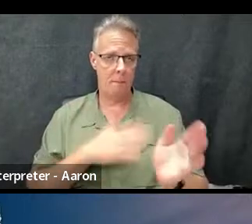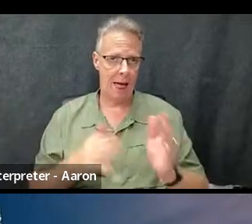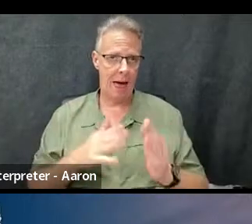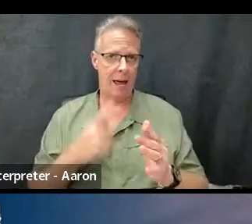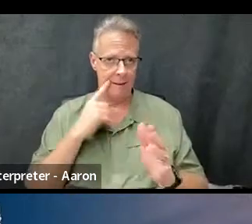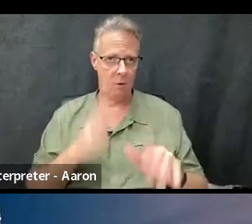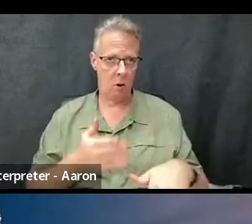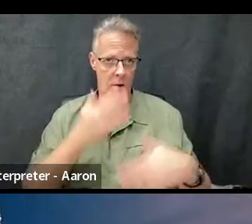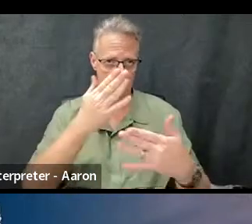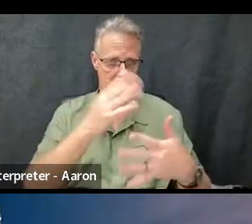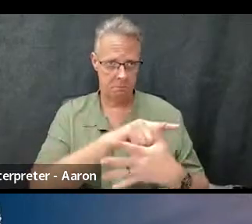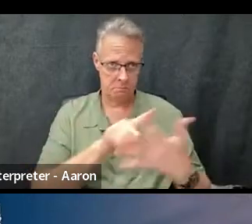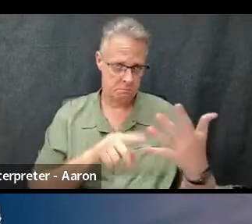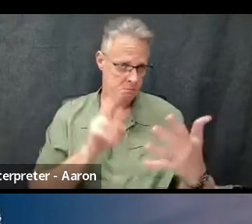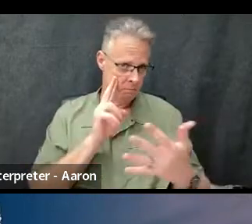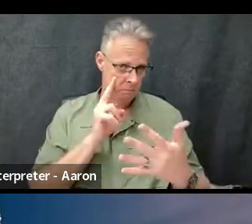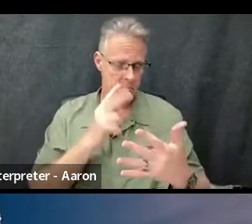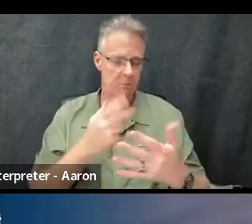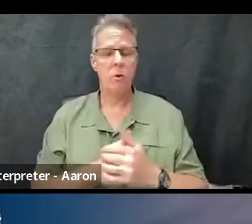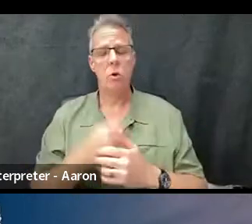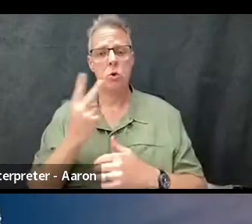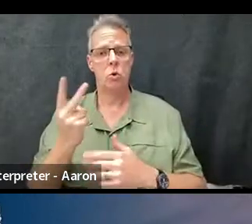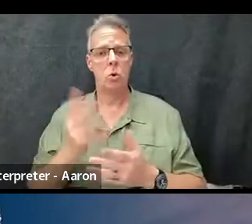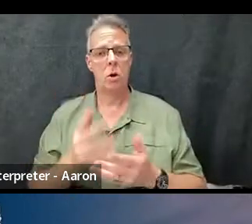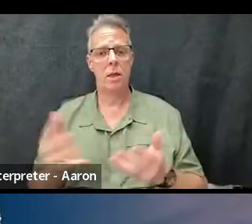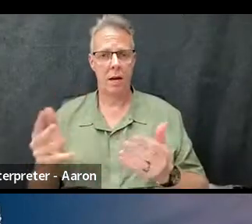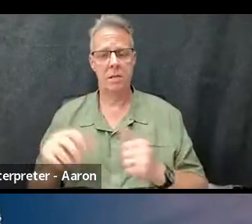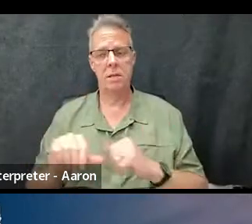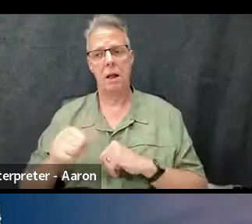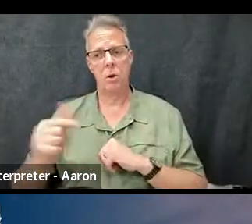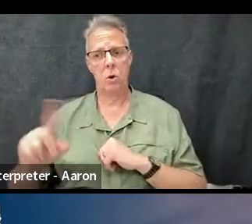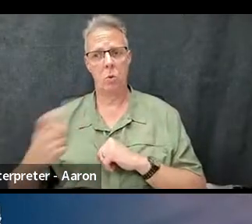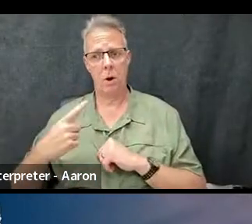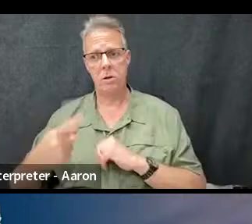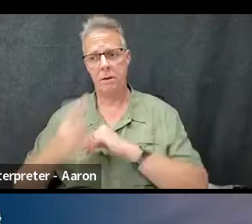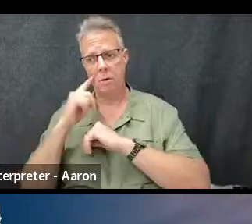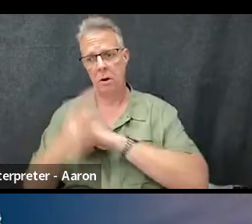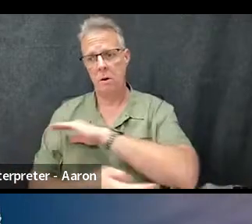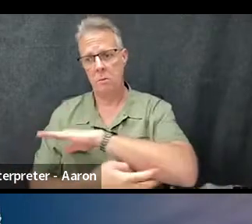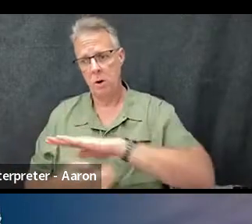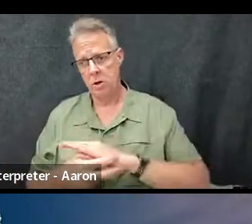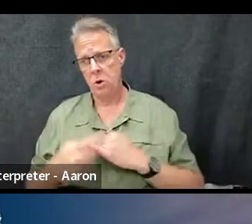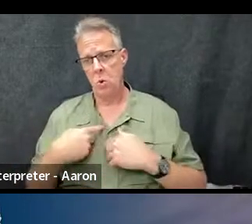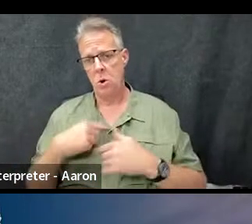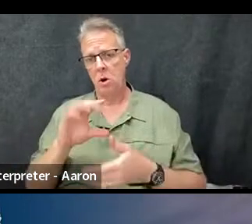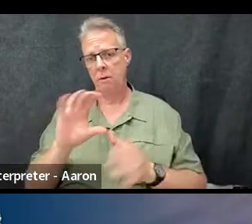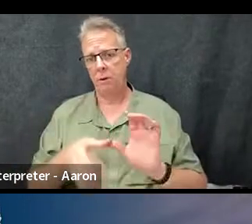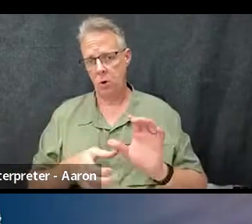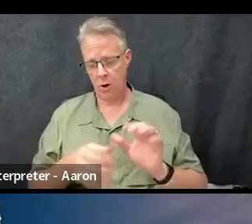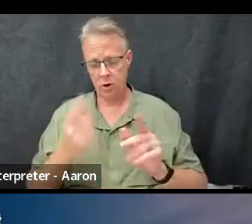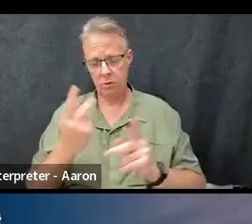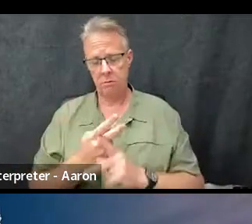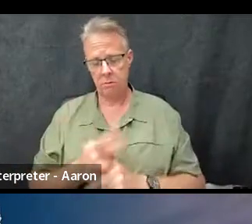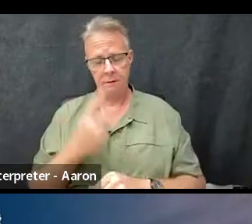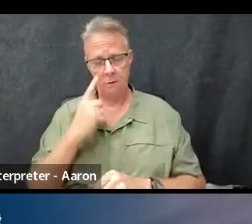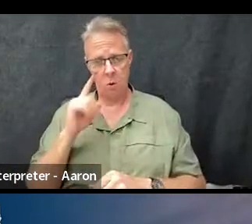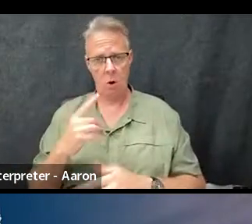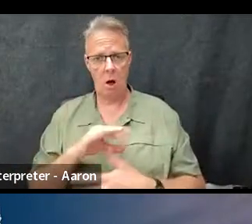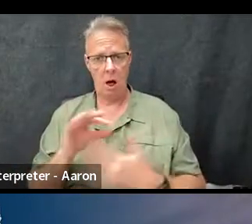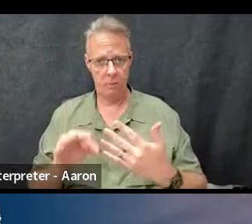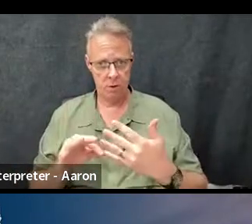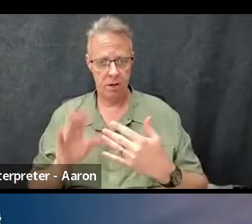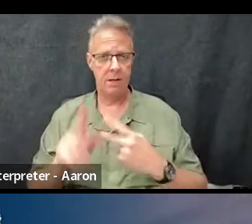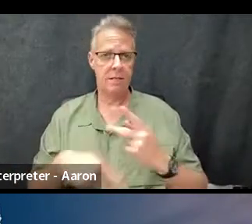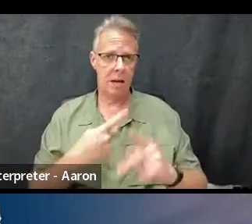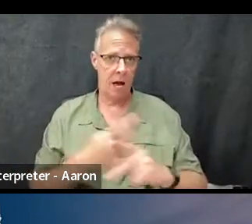doing. There are two things in the question of the bridge types. We have bridge configuration as the option, not the bridge